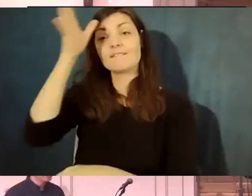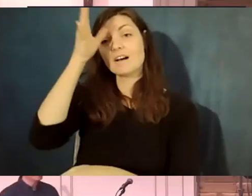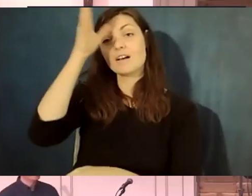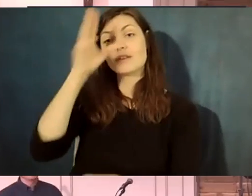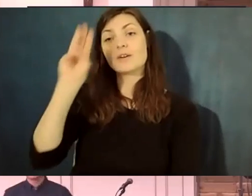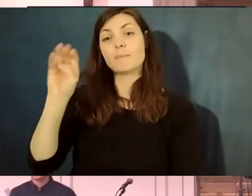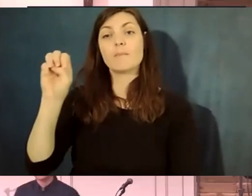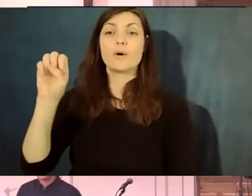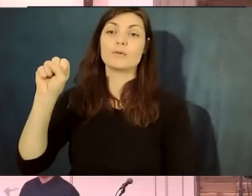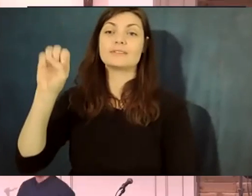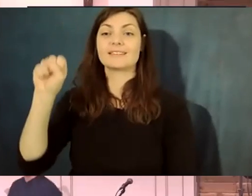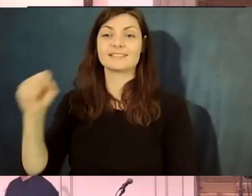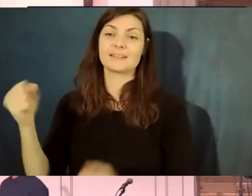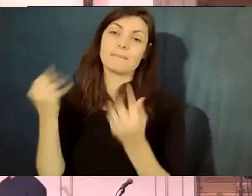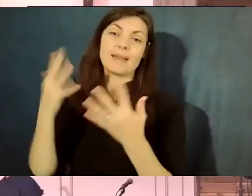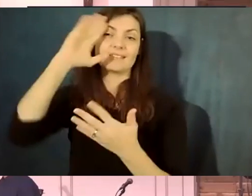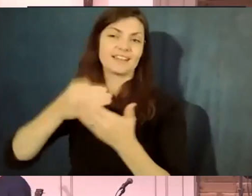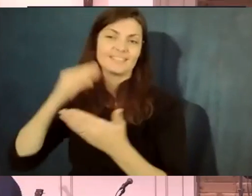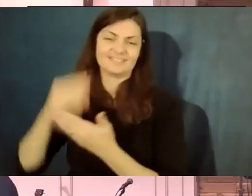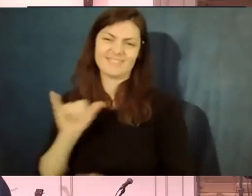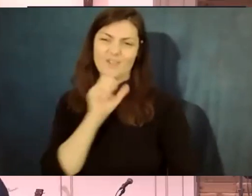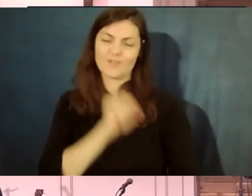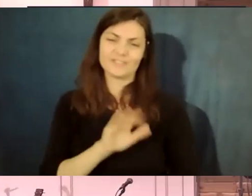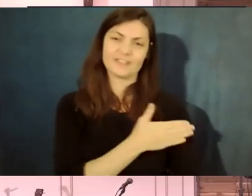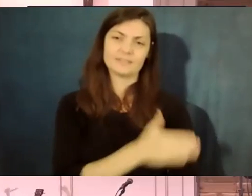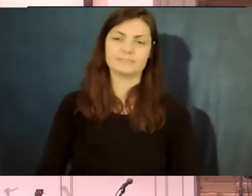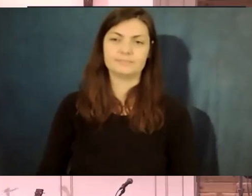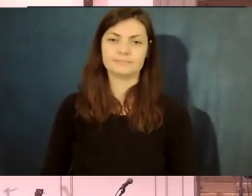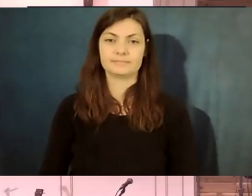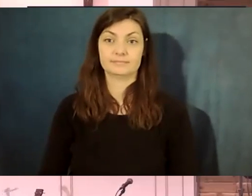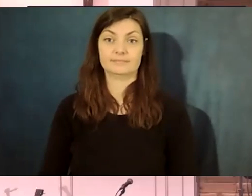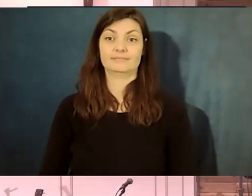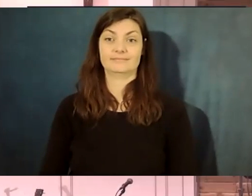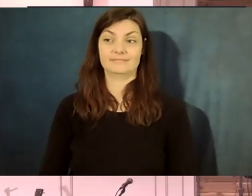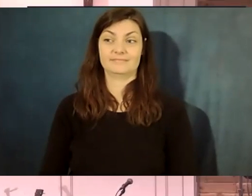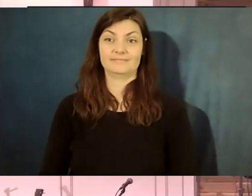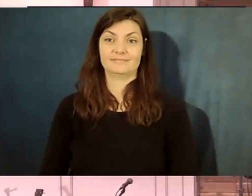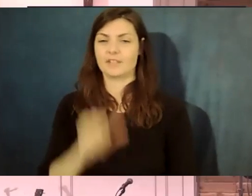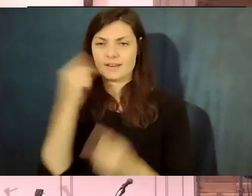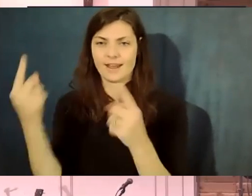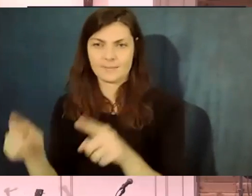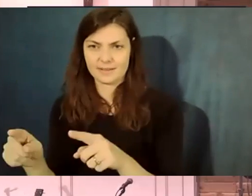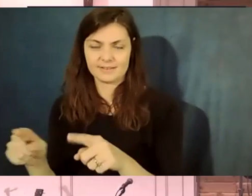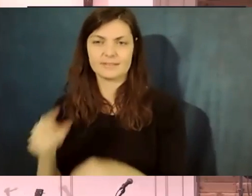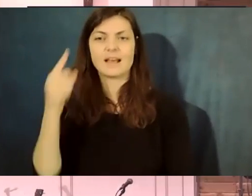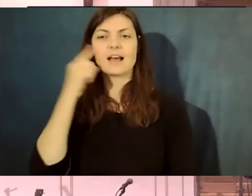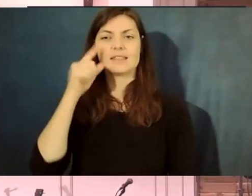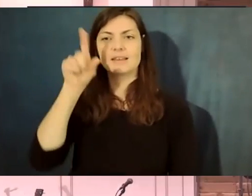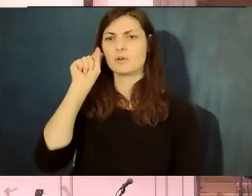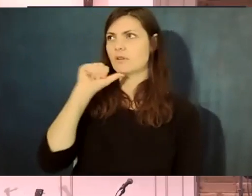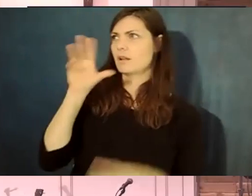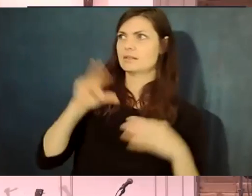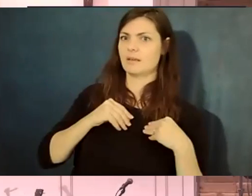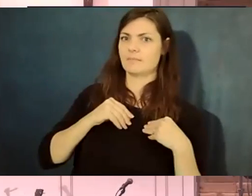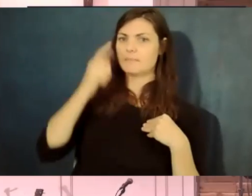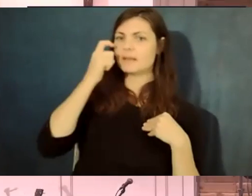sons. Why didn't he take it? I'll tell you why I think. It doesn't say in the scripture. I think he didn't take it because